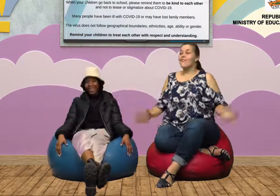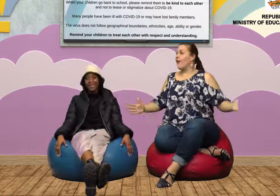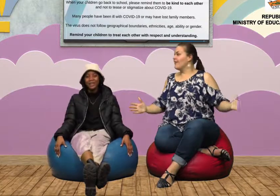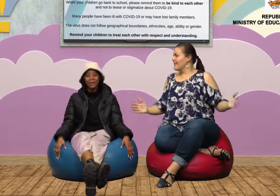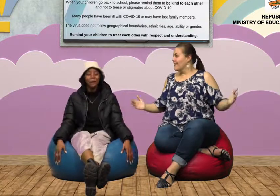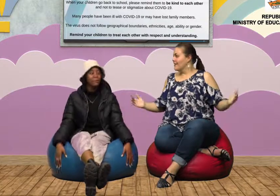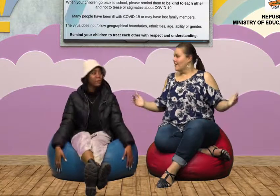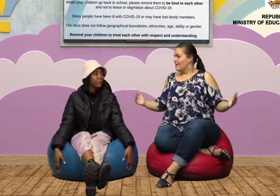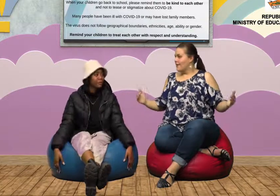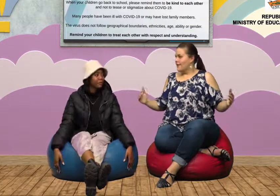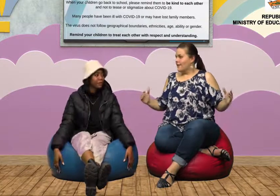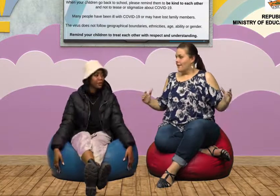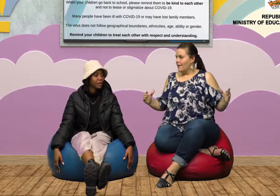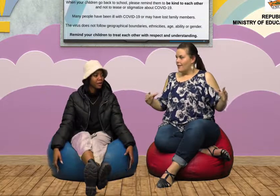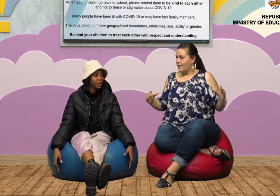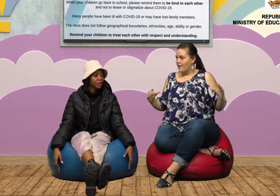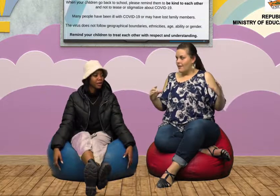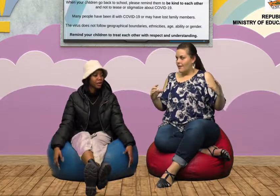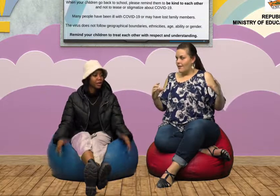Round.